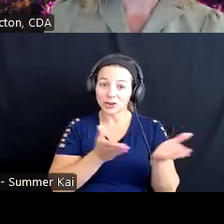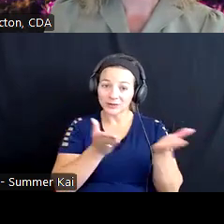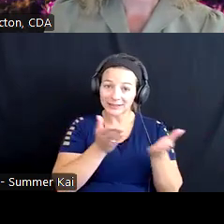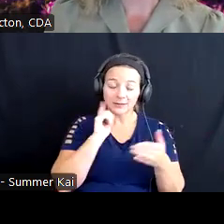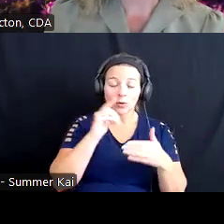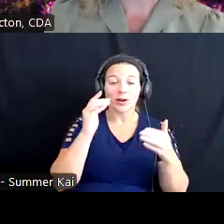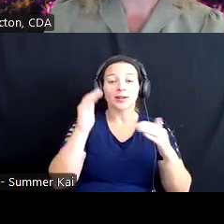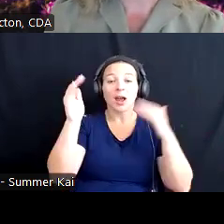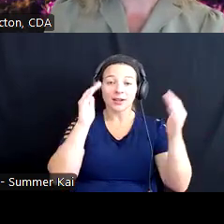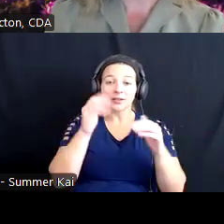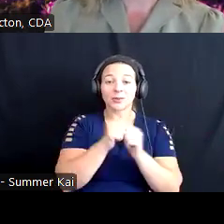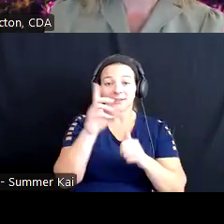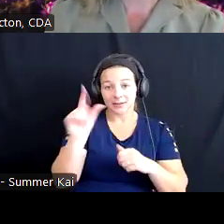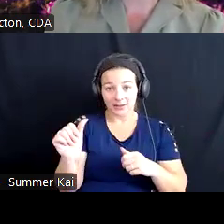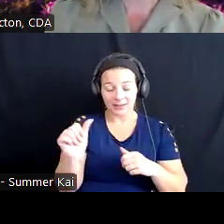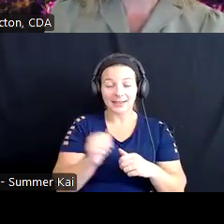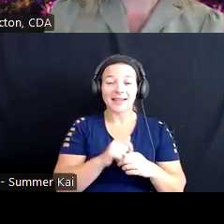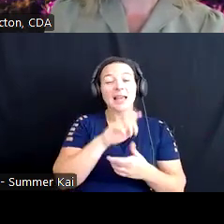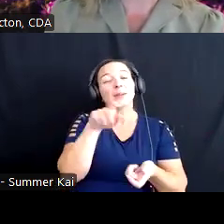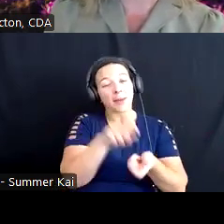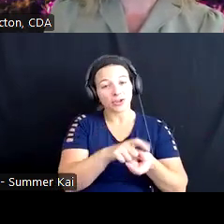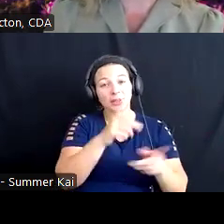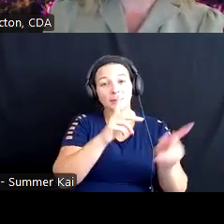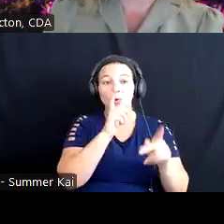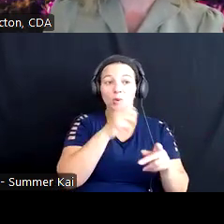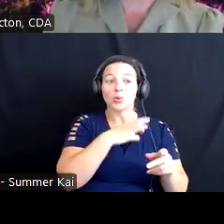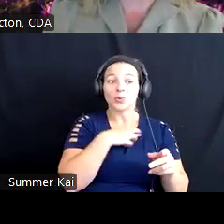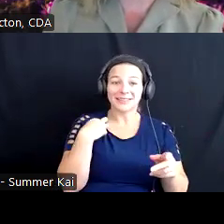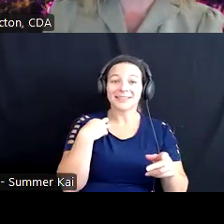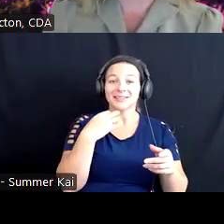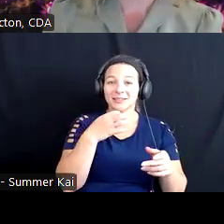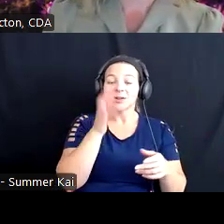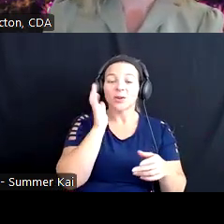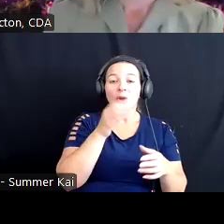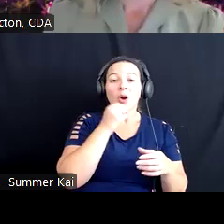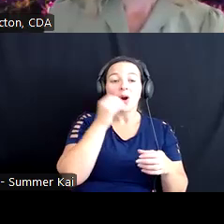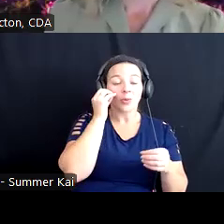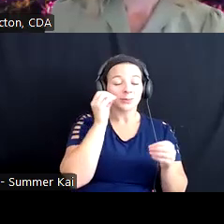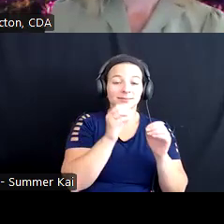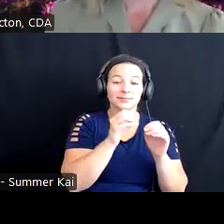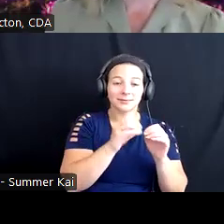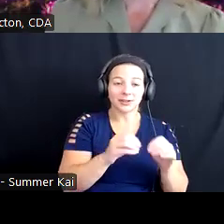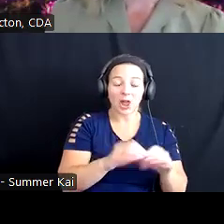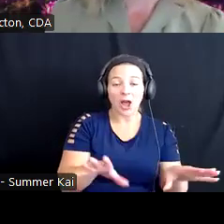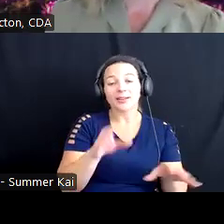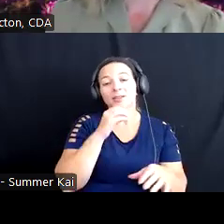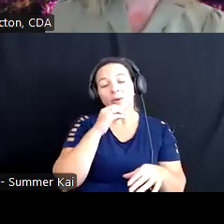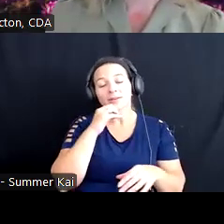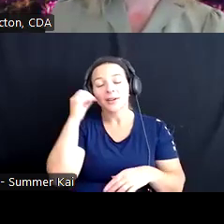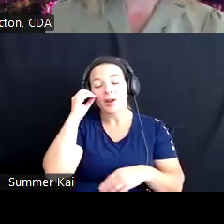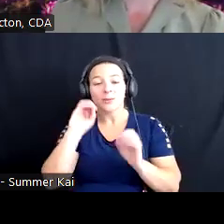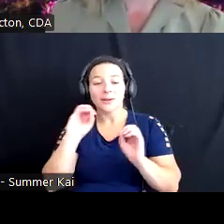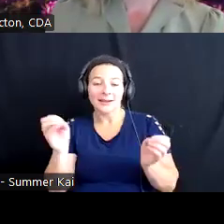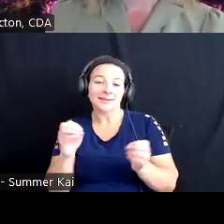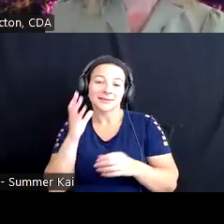and especially those that are at risk of homelessness or who are experiencing homelessness. We saw a lack of